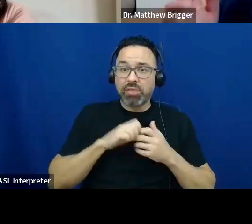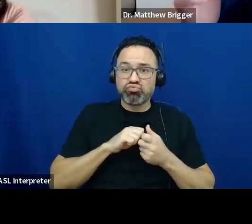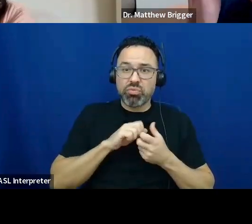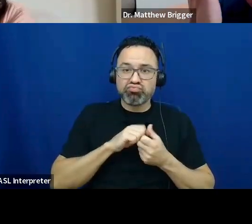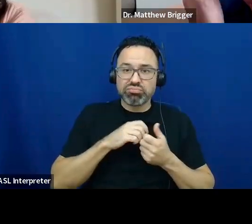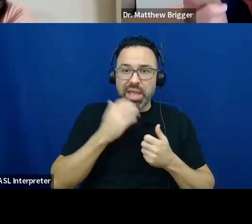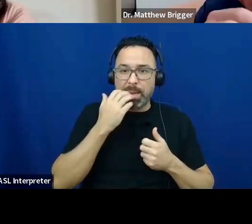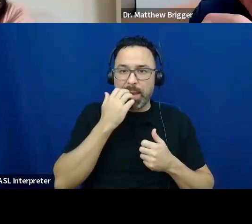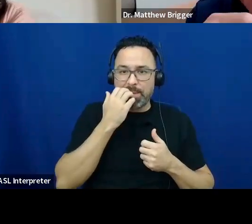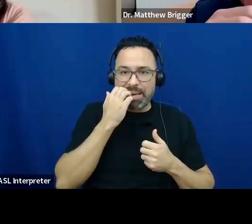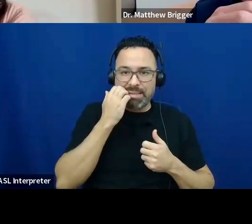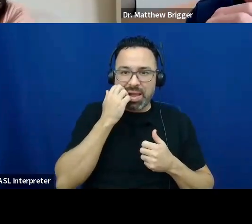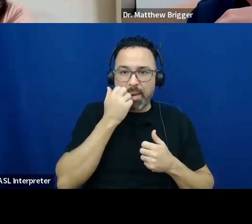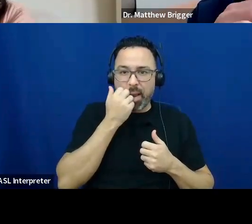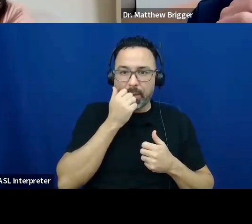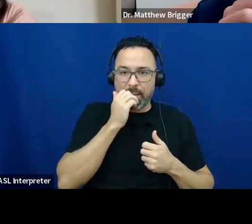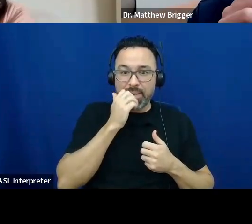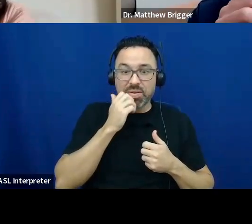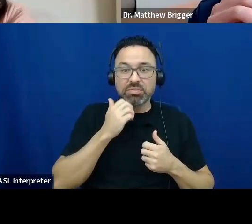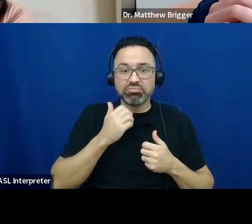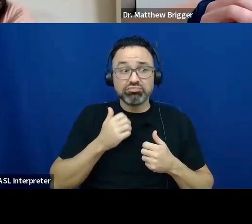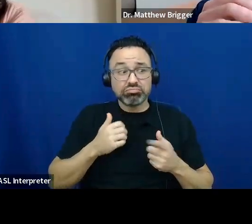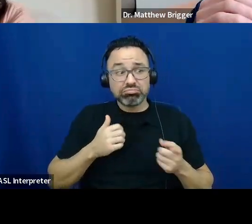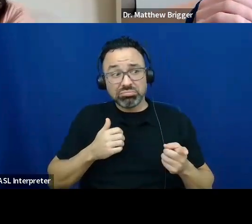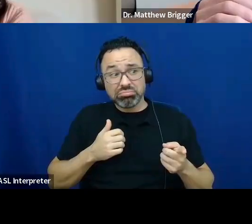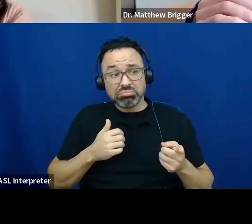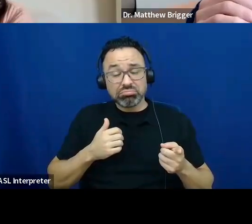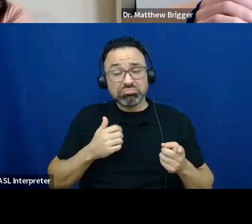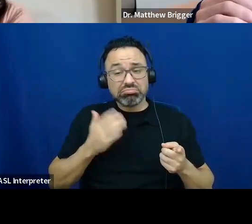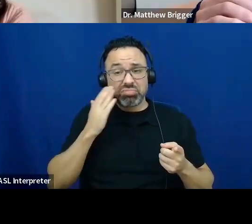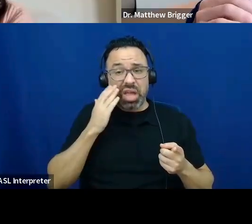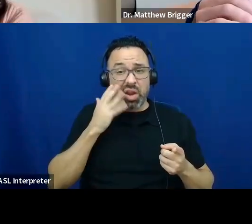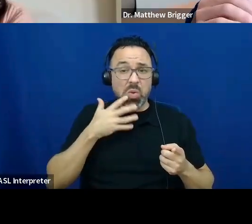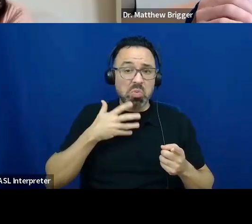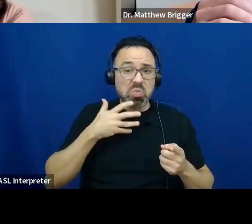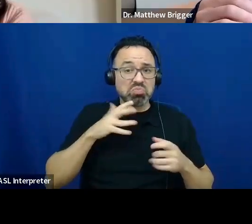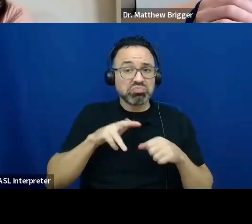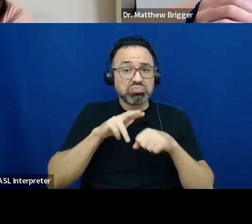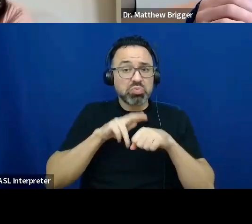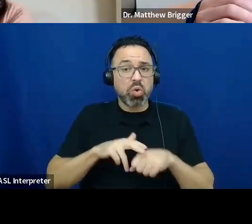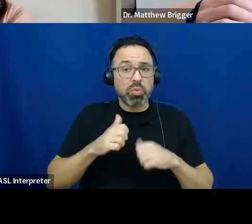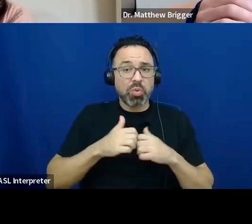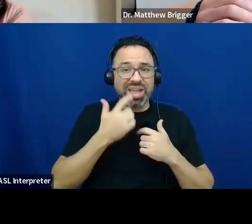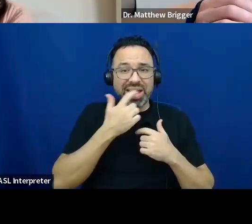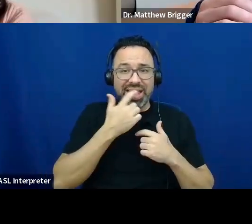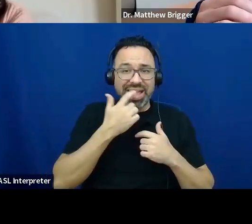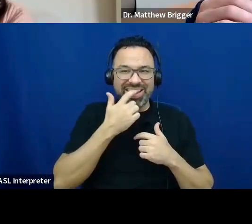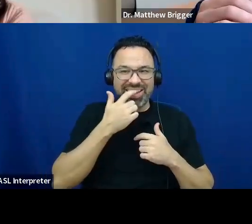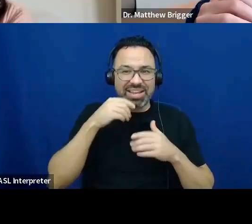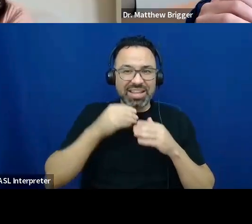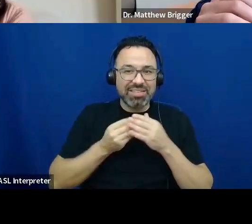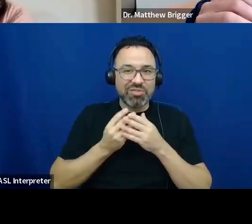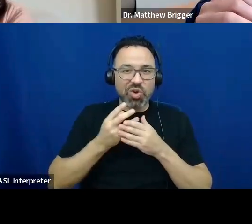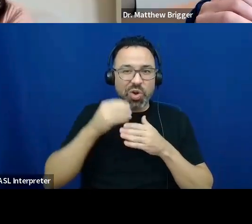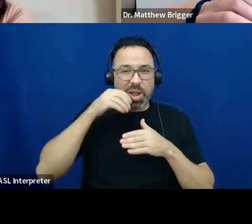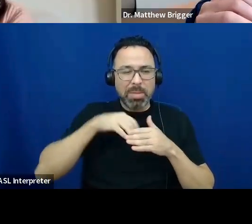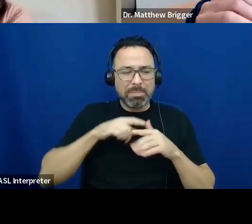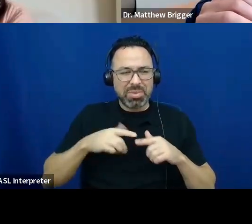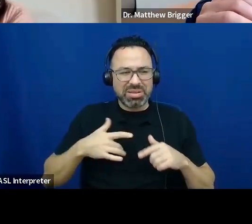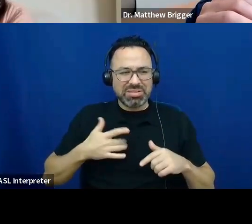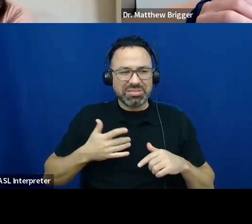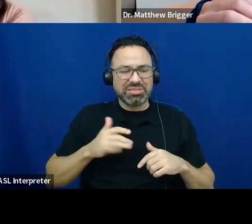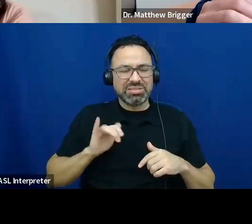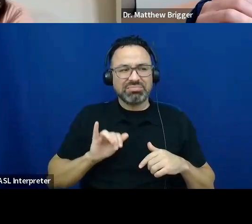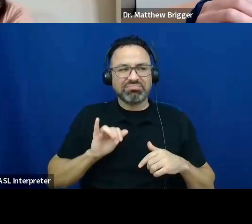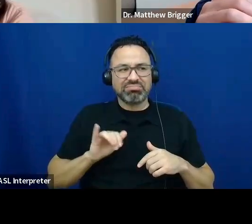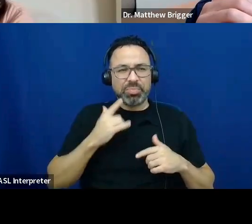her fingers. She understands some drool is present with normal teething, but she feels like